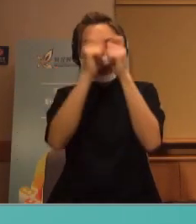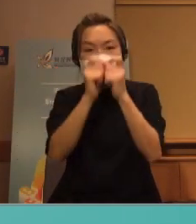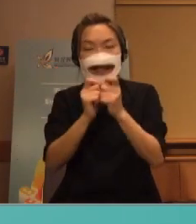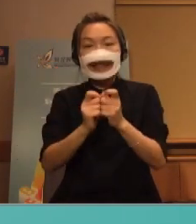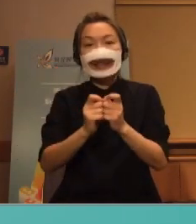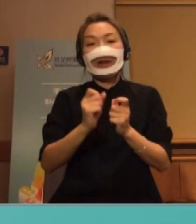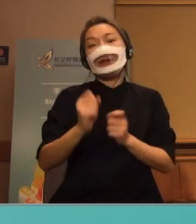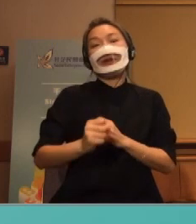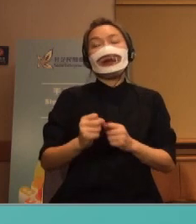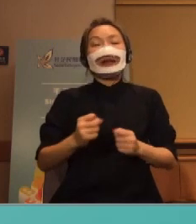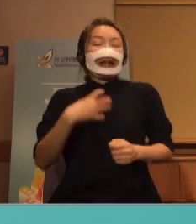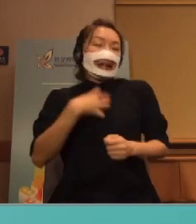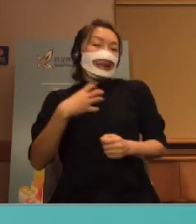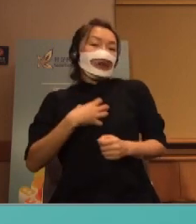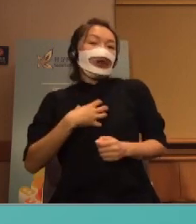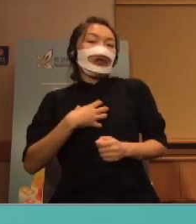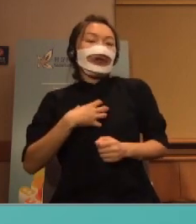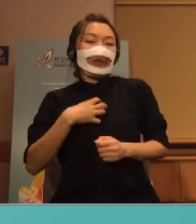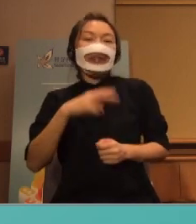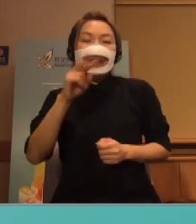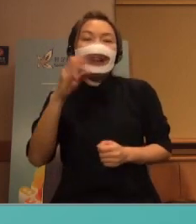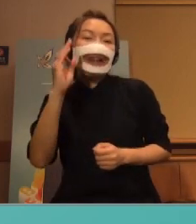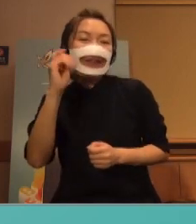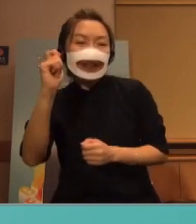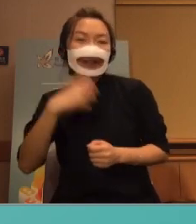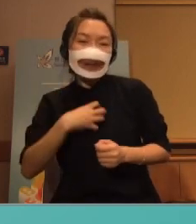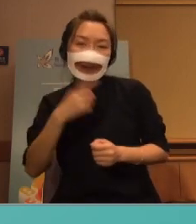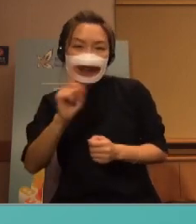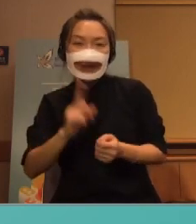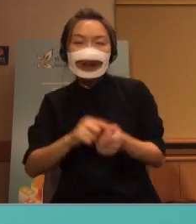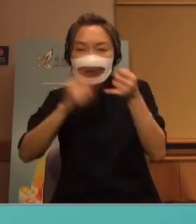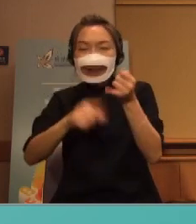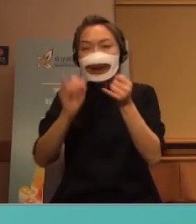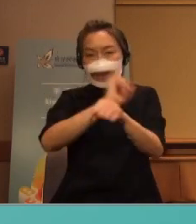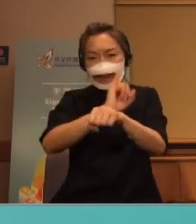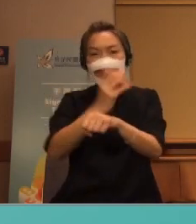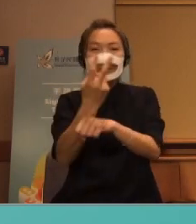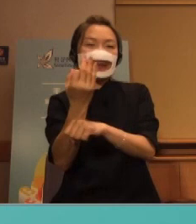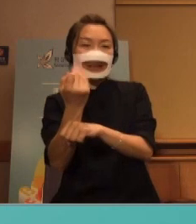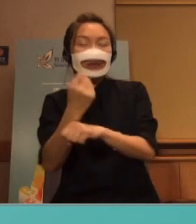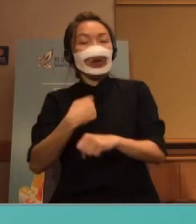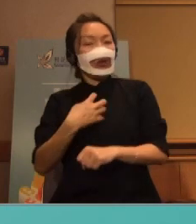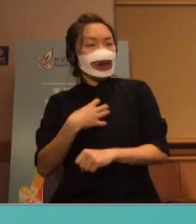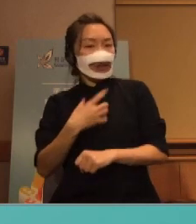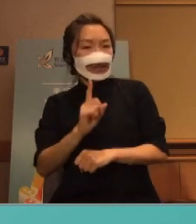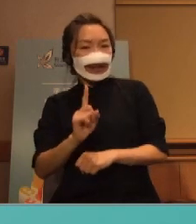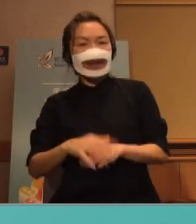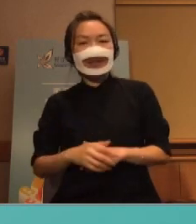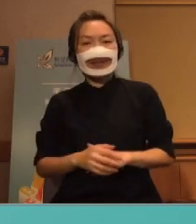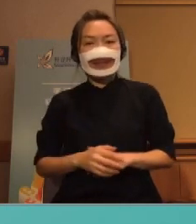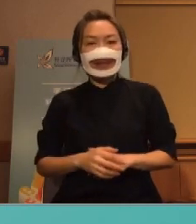you. So I'll sort of take the last 30 seconds and just kind of share with you my feeling, which is, I think we're living through a